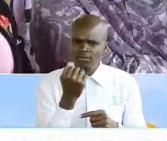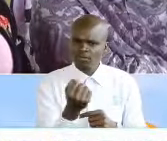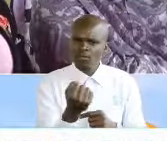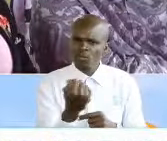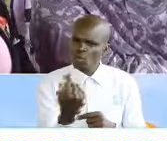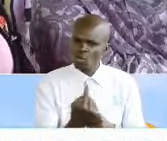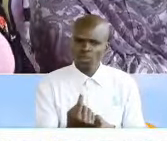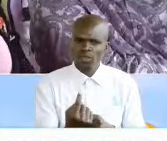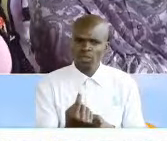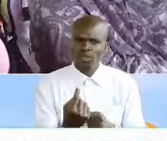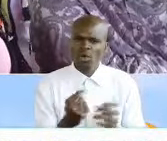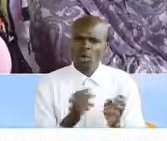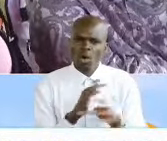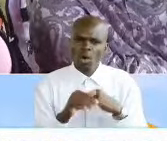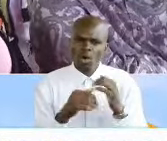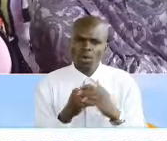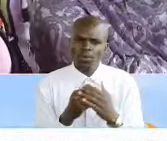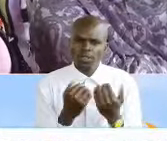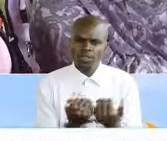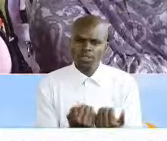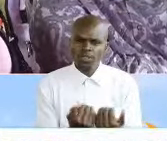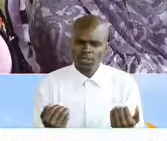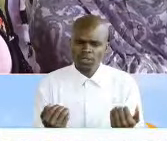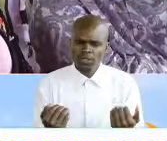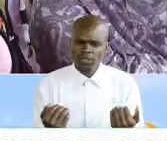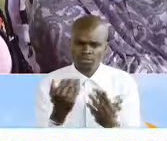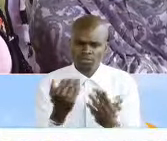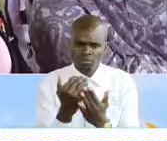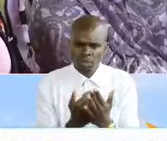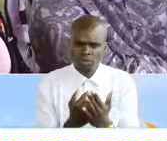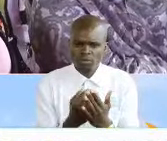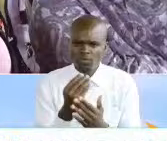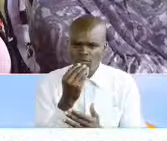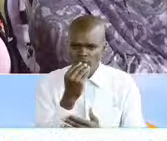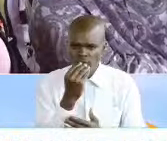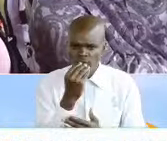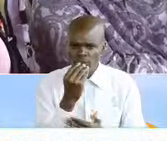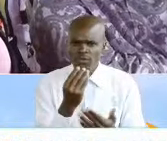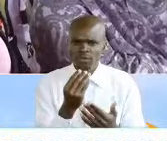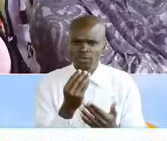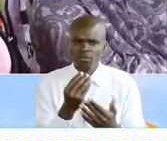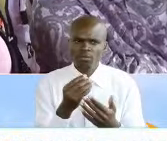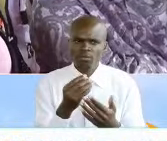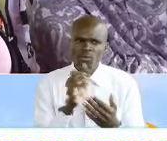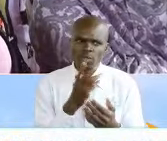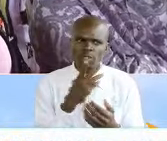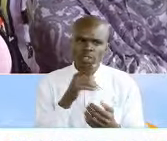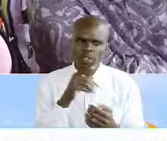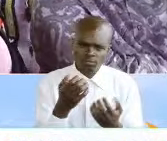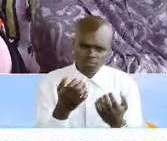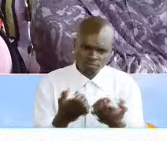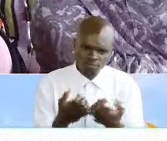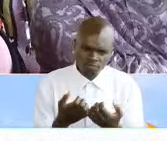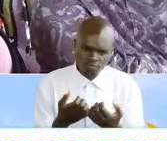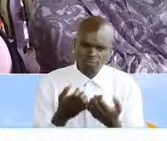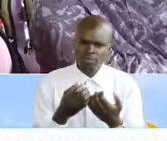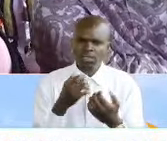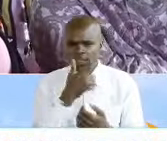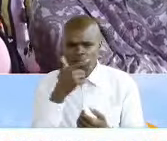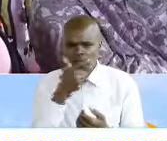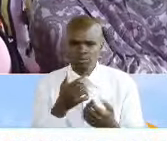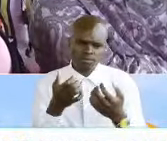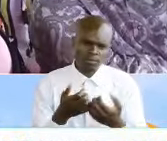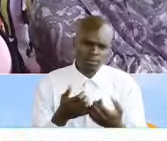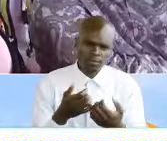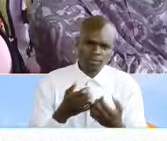Hao watoto na hiyo program ya chakula, dishi na county, inahitaji mafuta ambao utafanya palm oil. We need your sweet